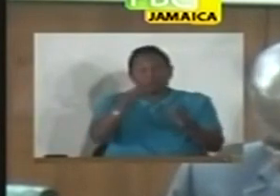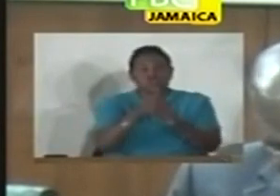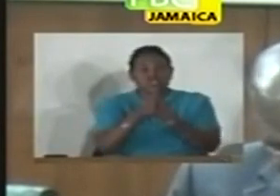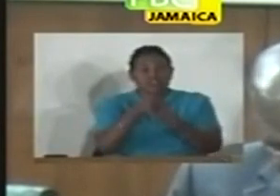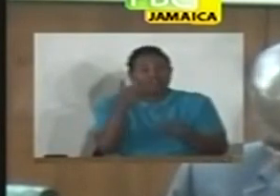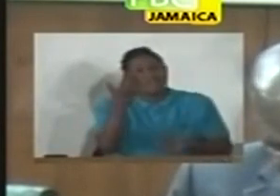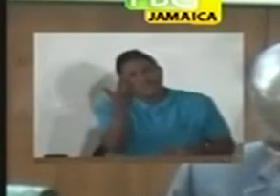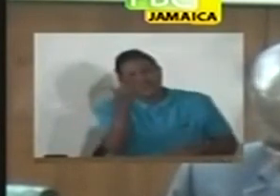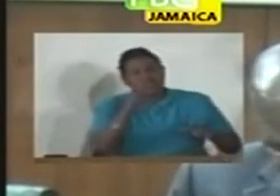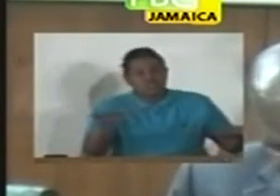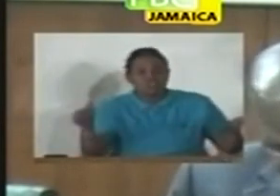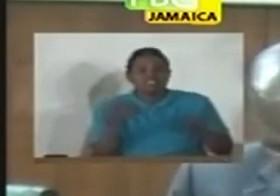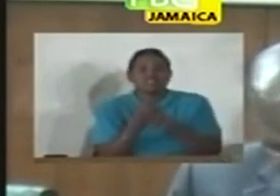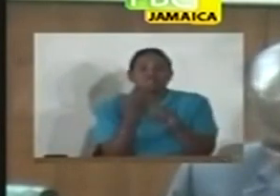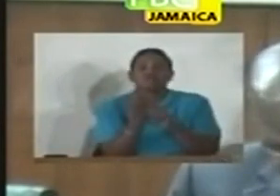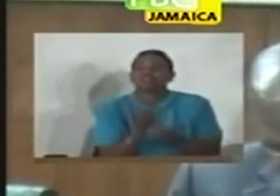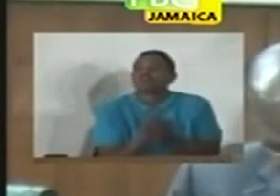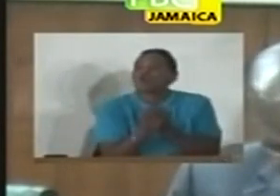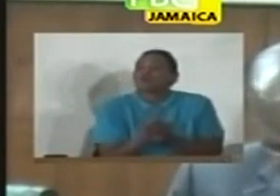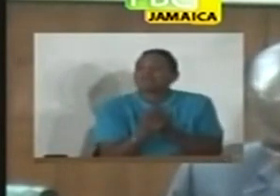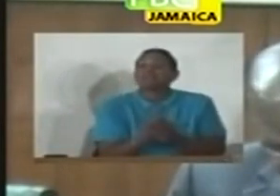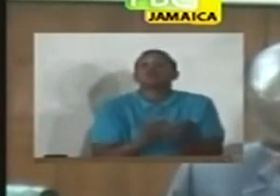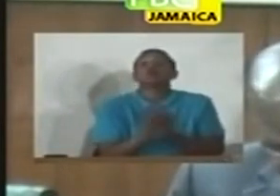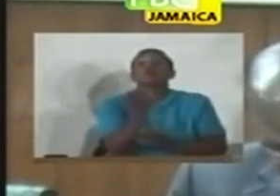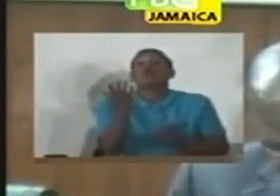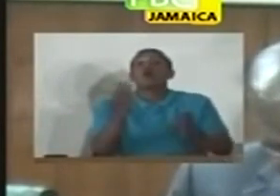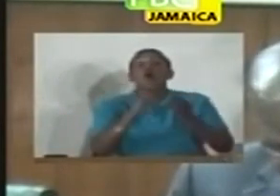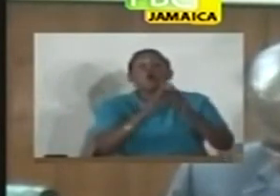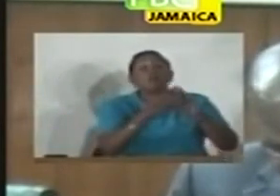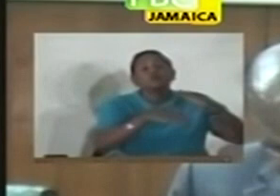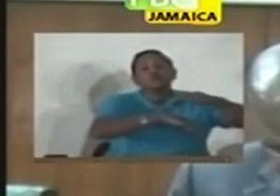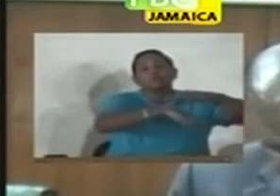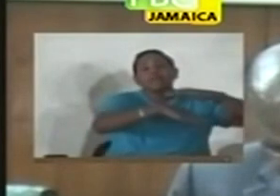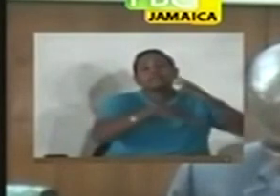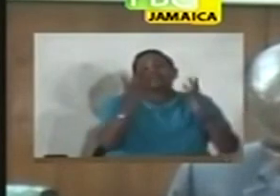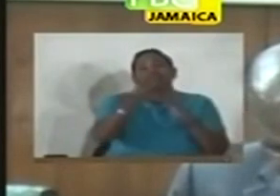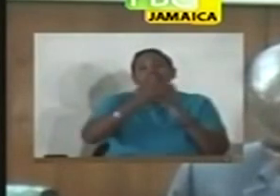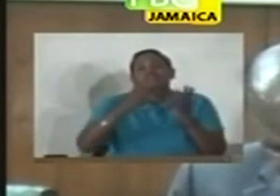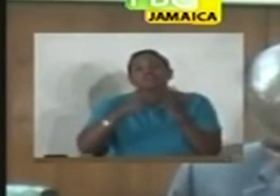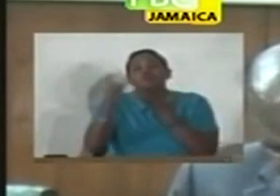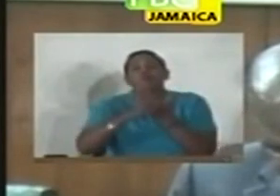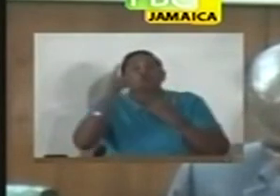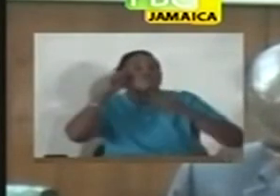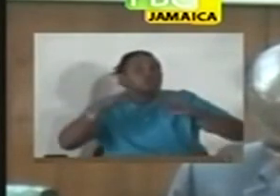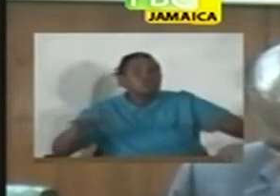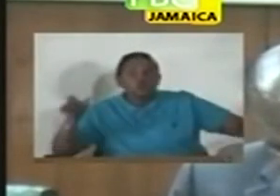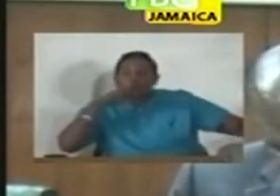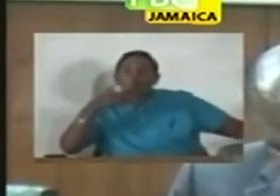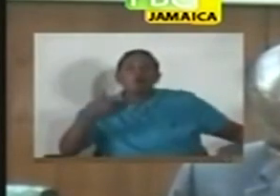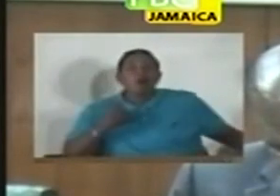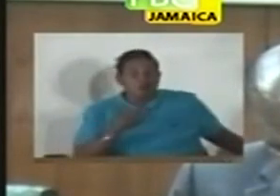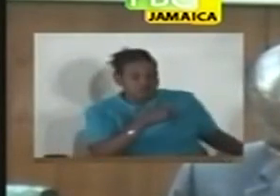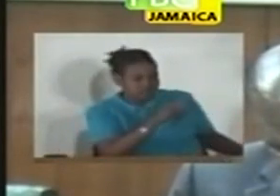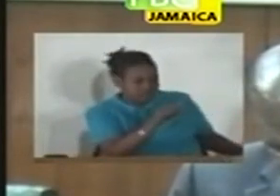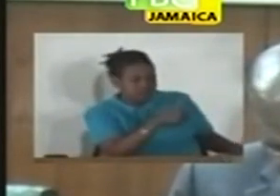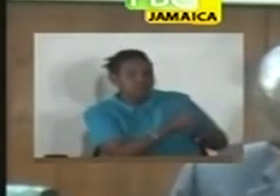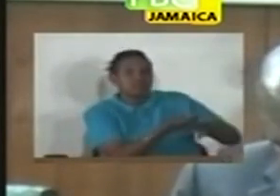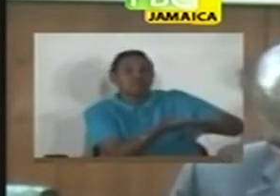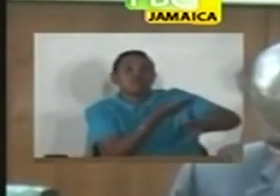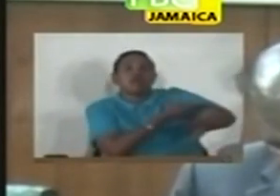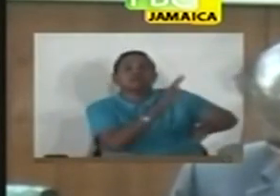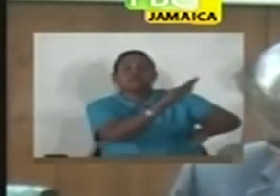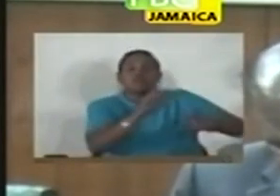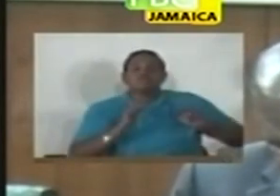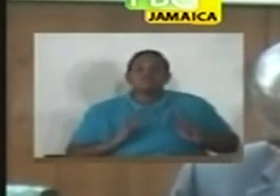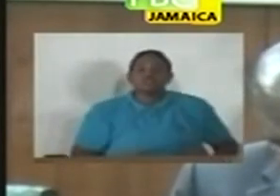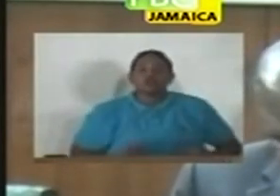1,715 children received therapy treatment through the community-based intervention program for children with disabilities to enhance their